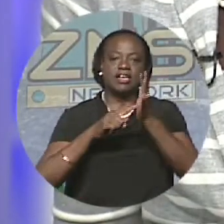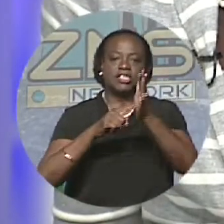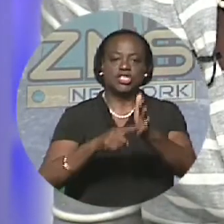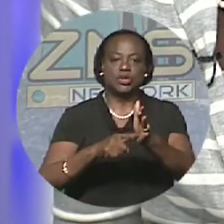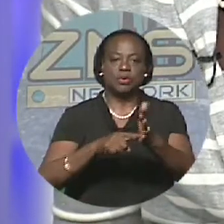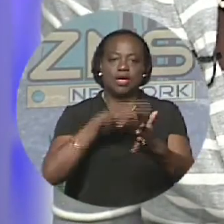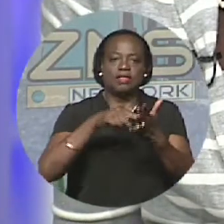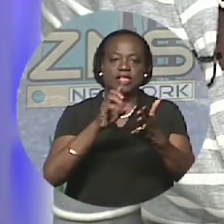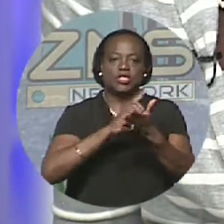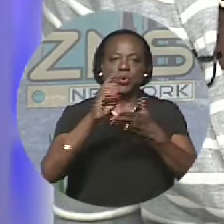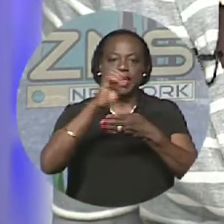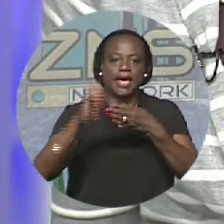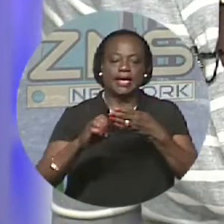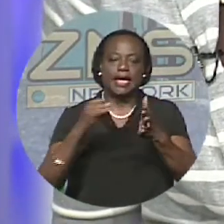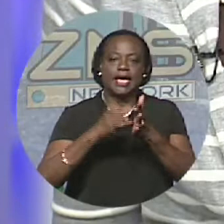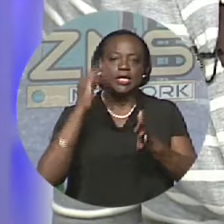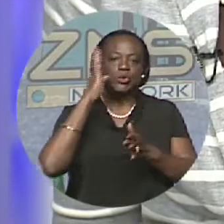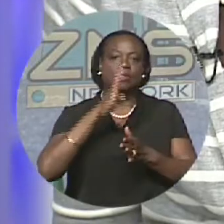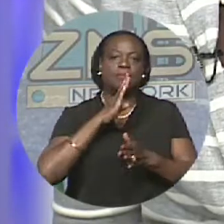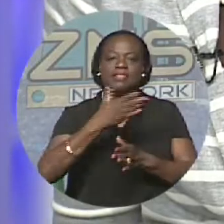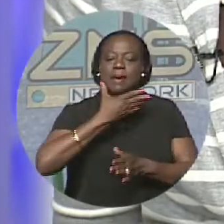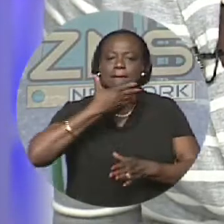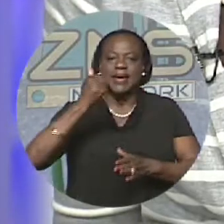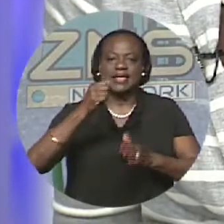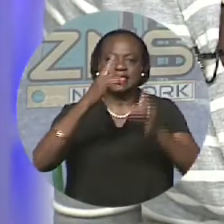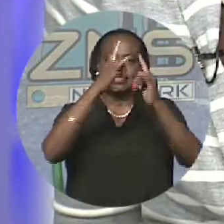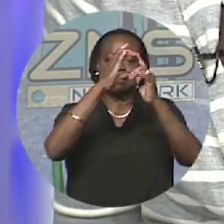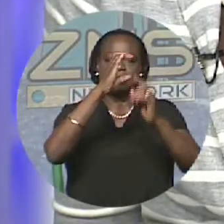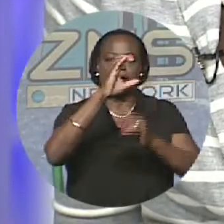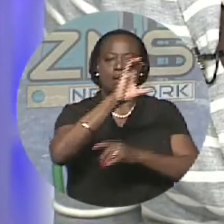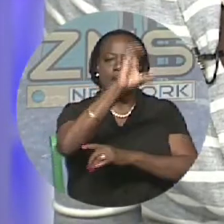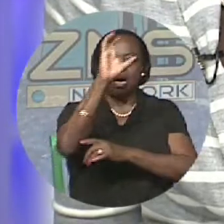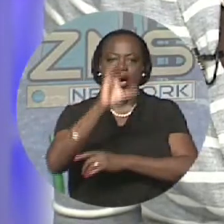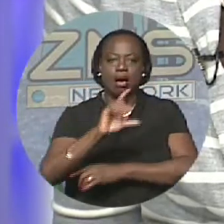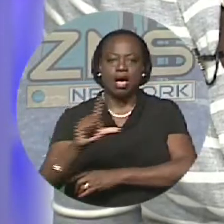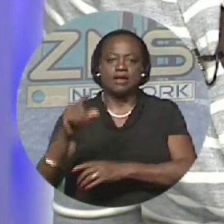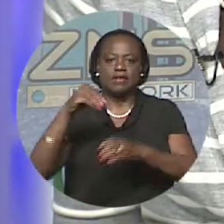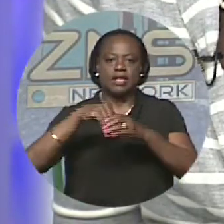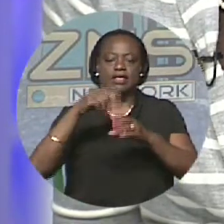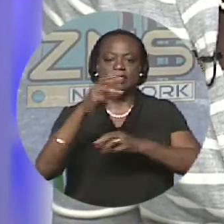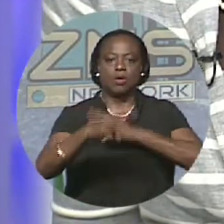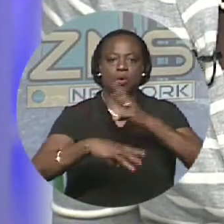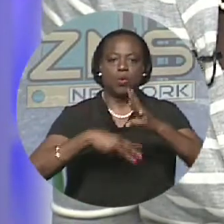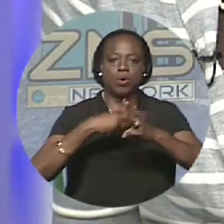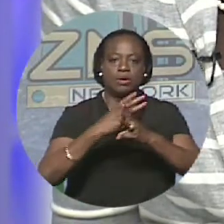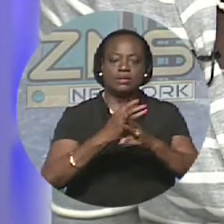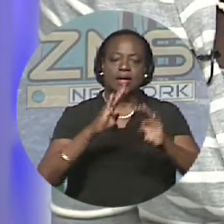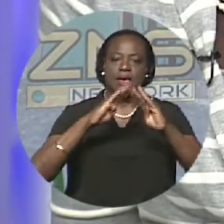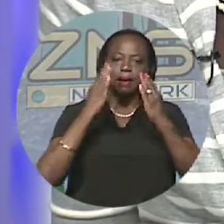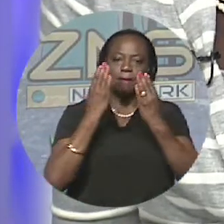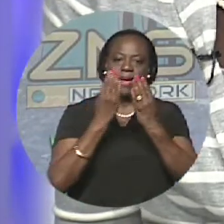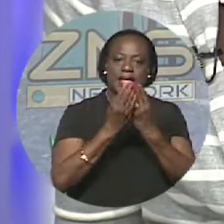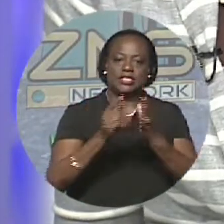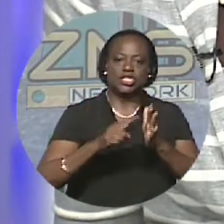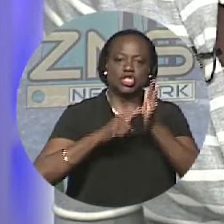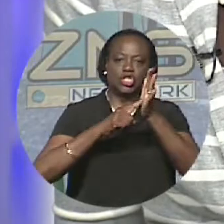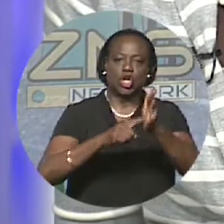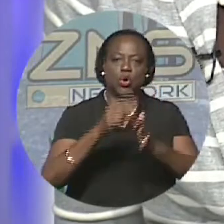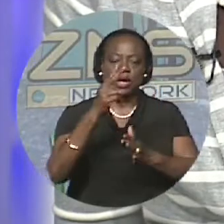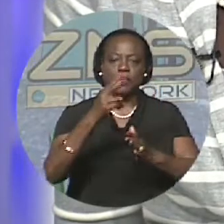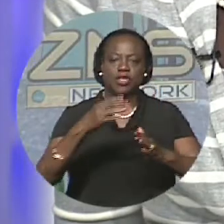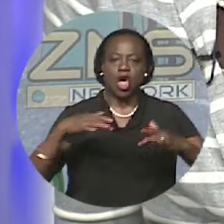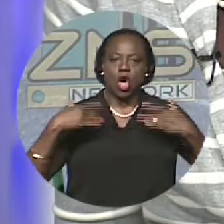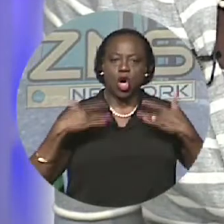the best carnival in the world. Bands that have signed up showcased costumes and did their best to attract persons to register. Our